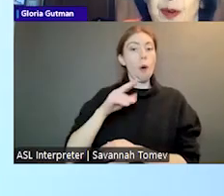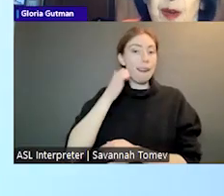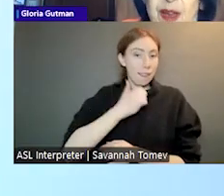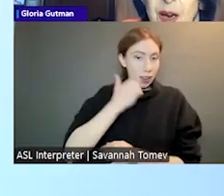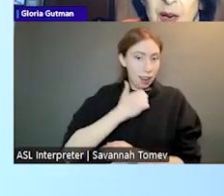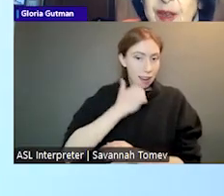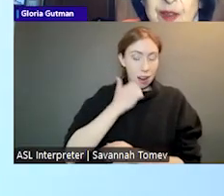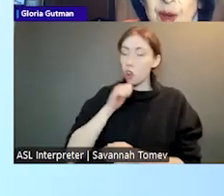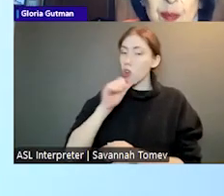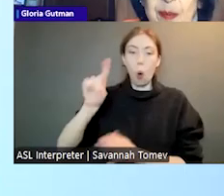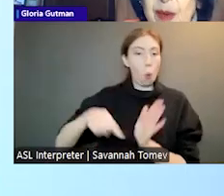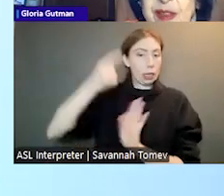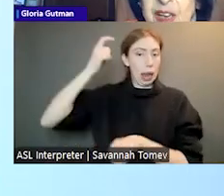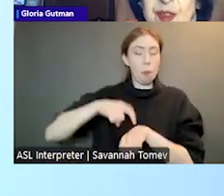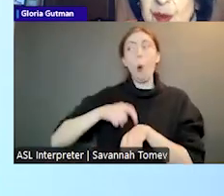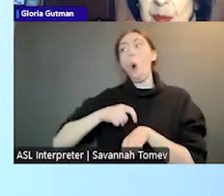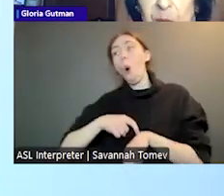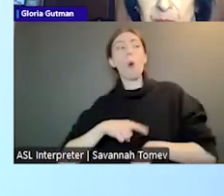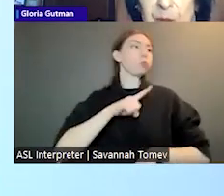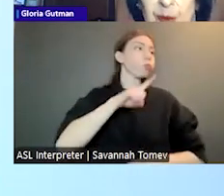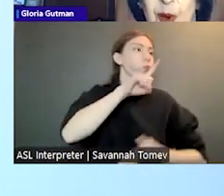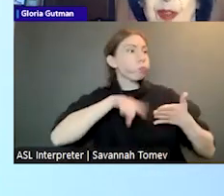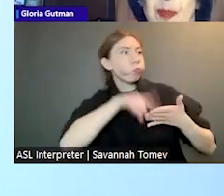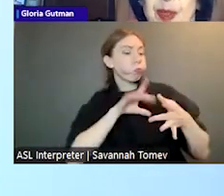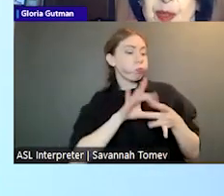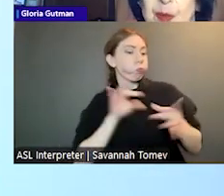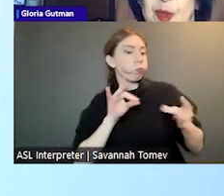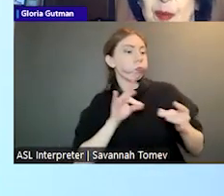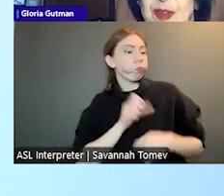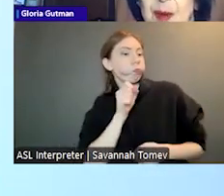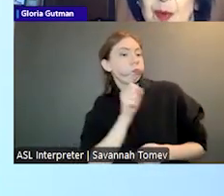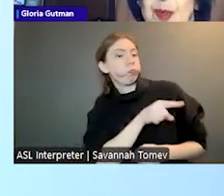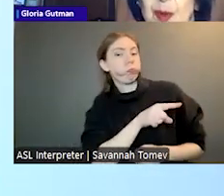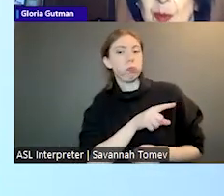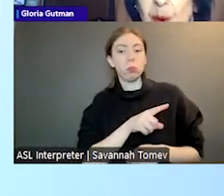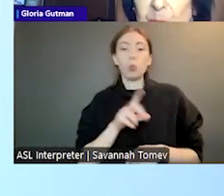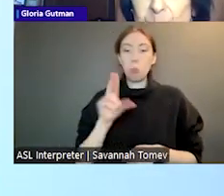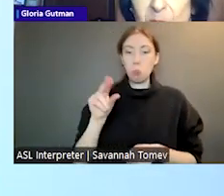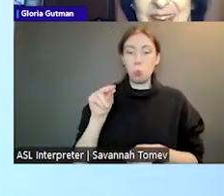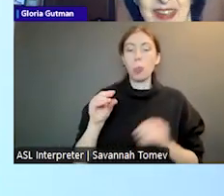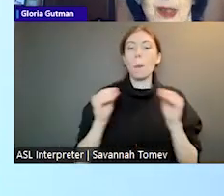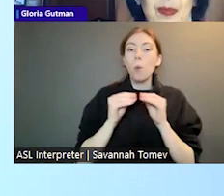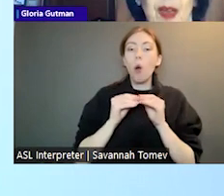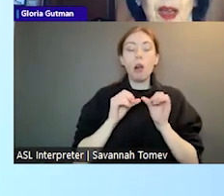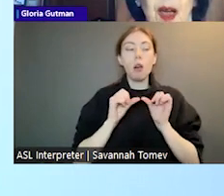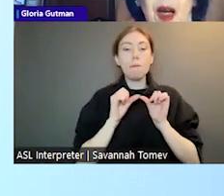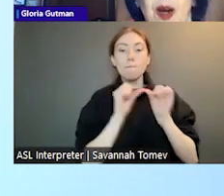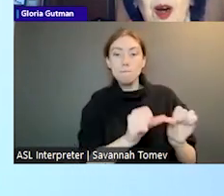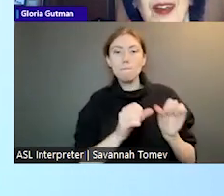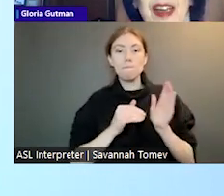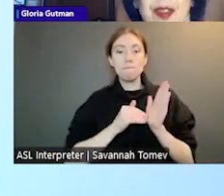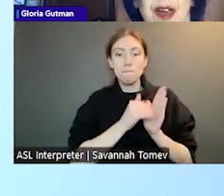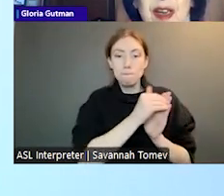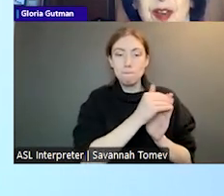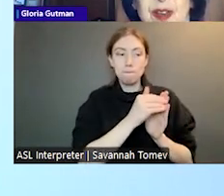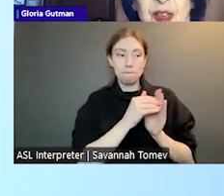one-off that somebody made a nasty remark to you, rather, but this was something that was, more chronic.